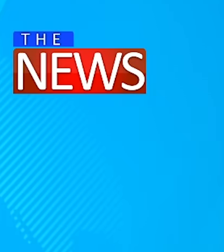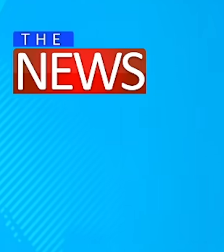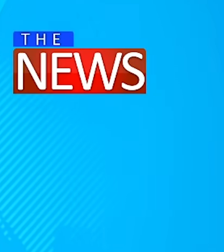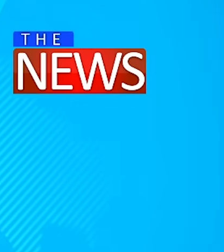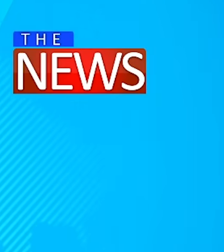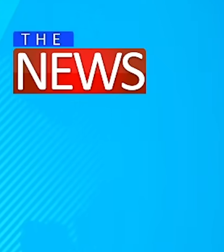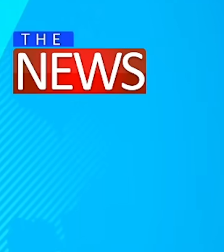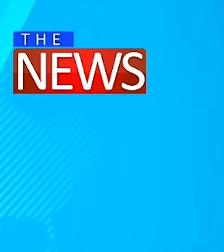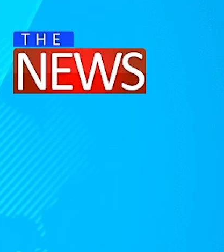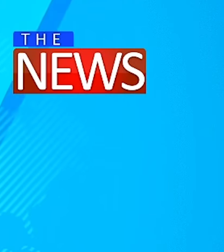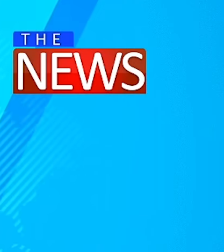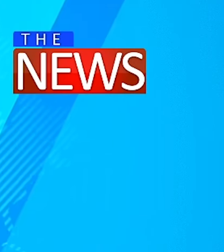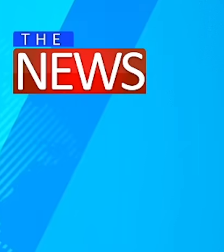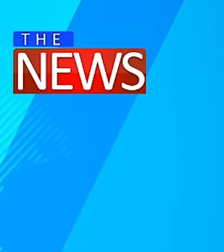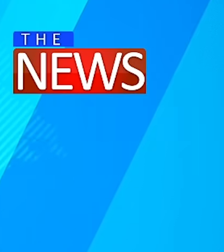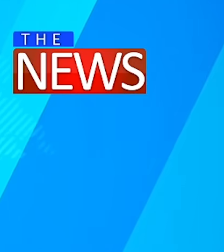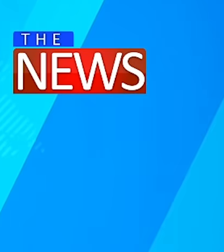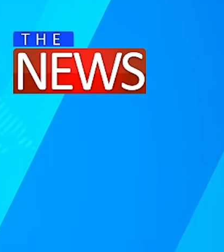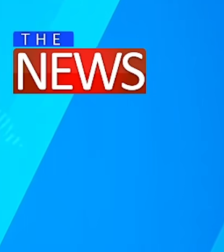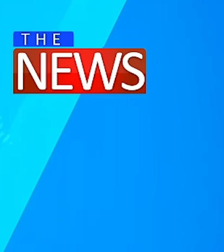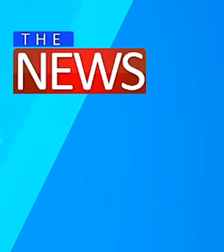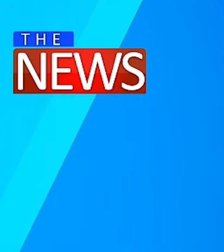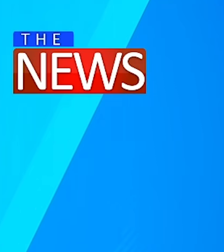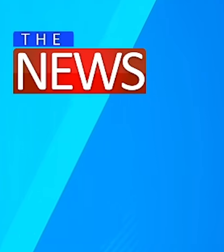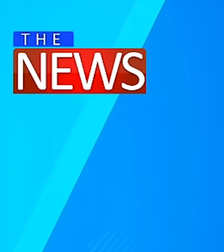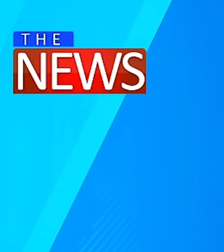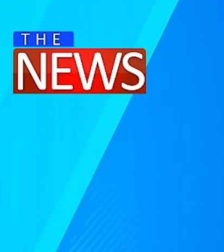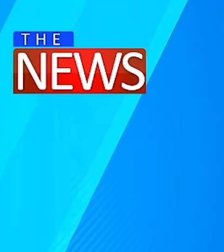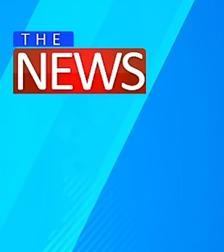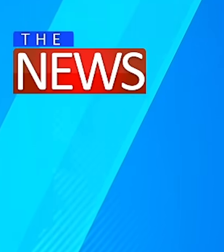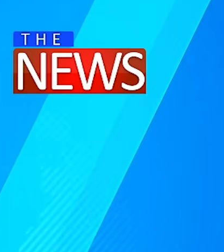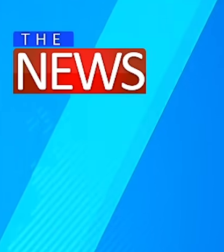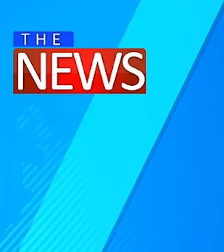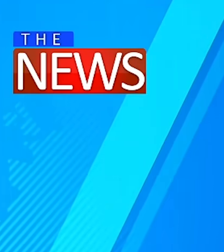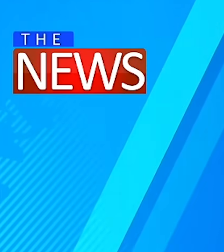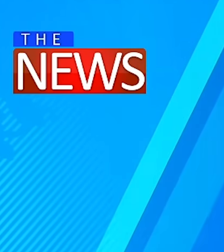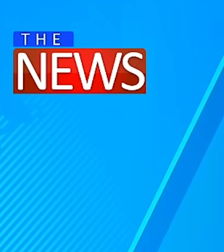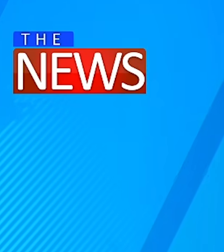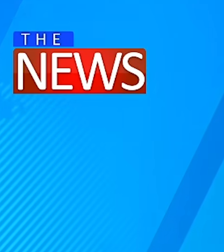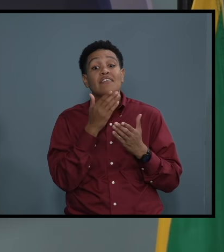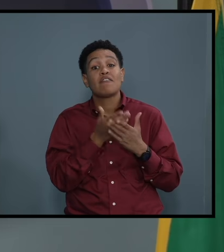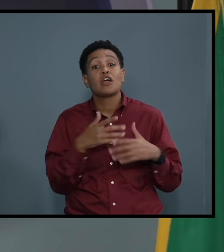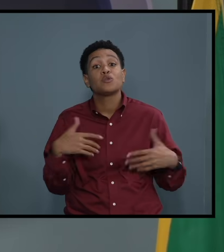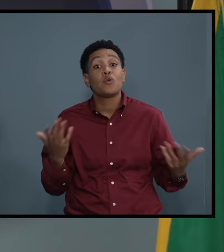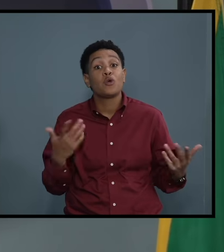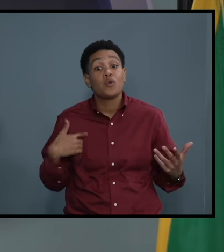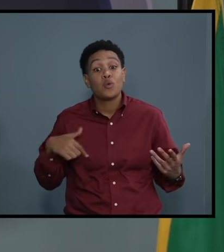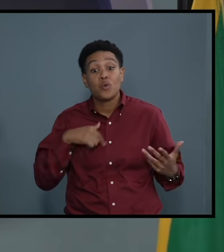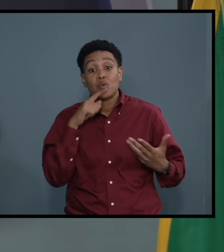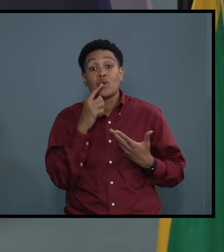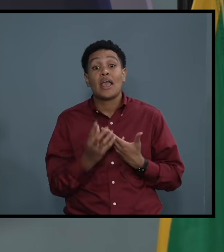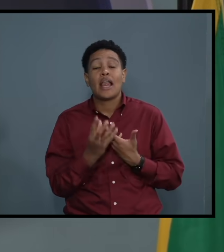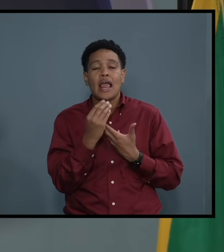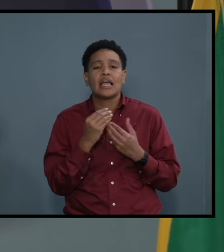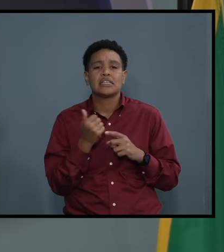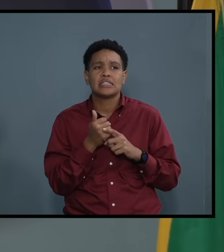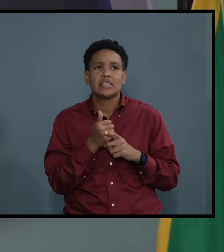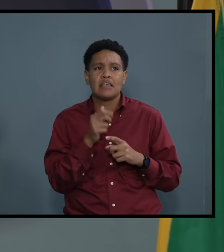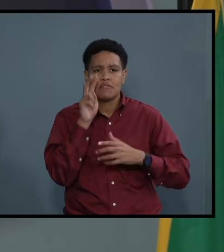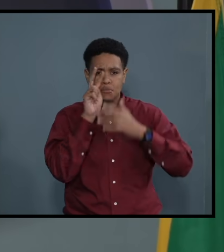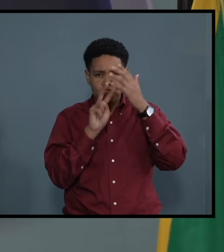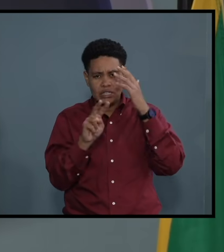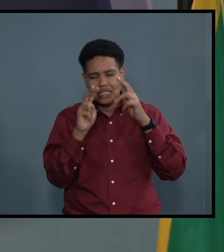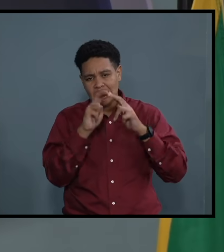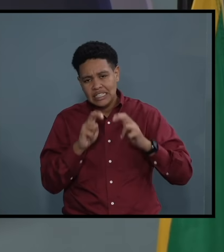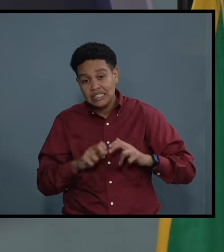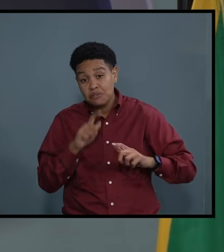assessment for Jamaican students who were slated to sit CXC examinations this year. We engage in predictive assessment,